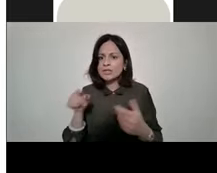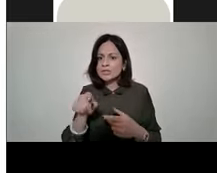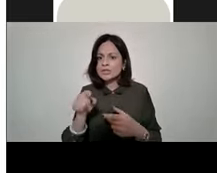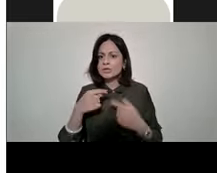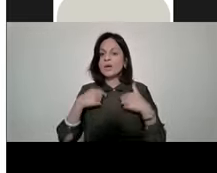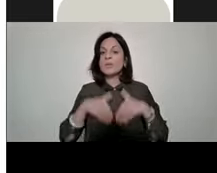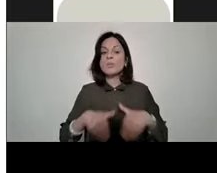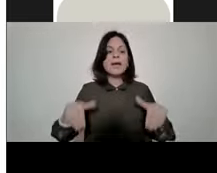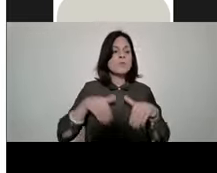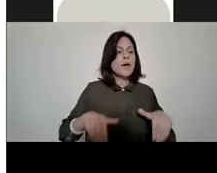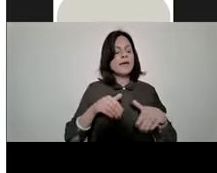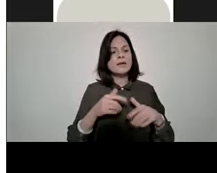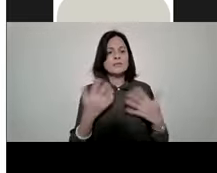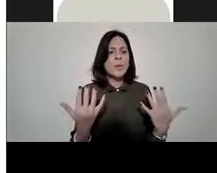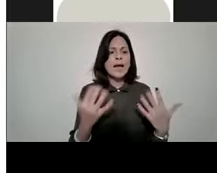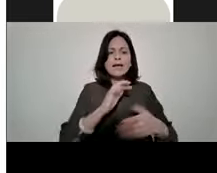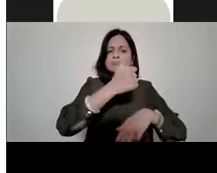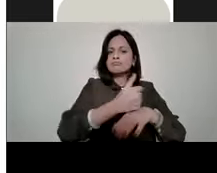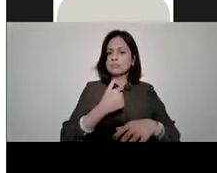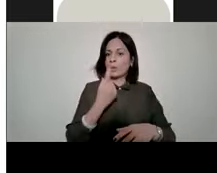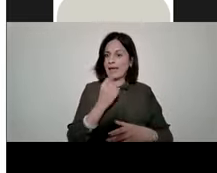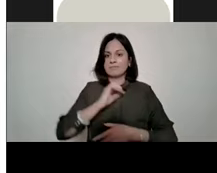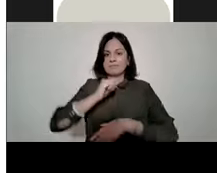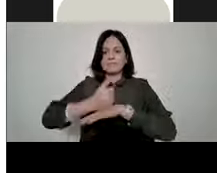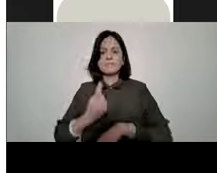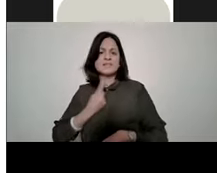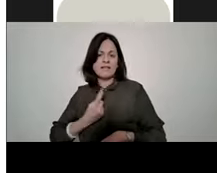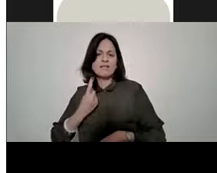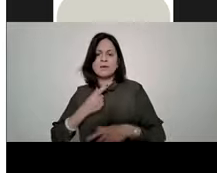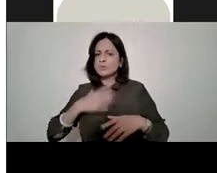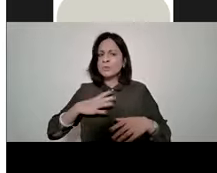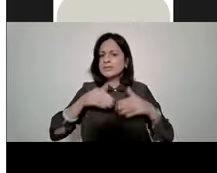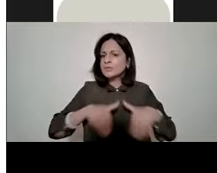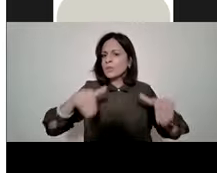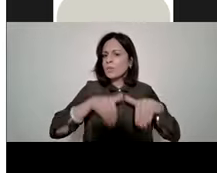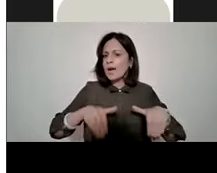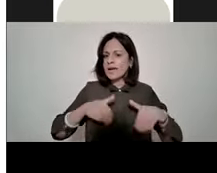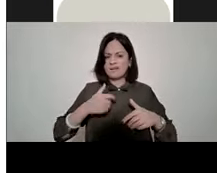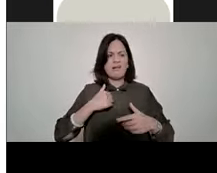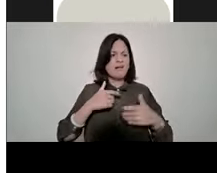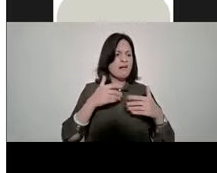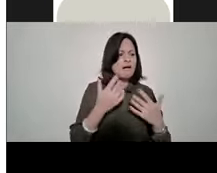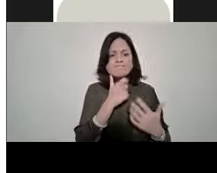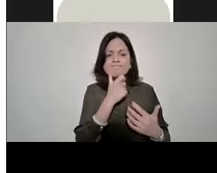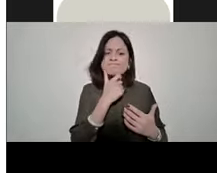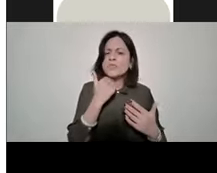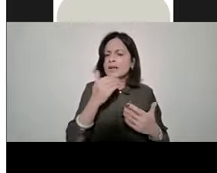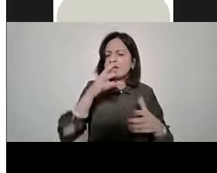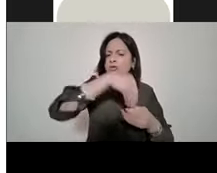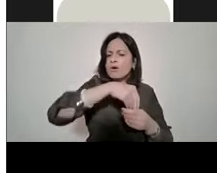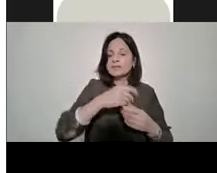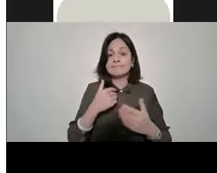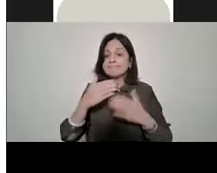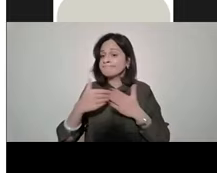the multilingual spaces to be created for you. You can create them for yourself and you can create the content. You don't have to wait for content to be